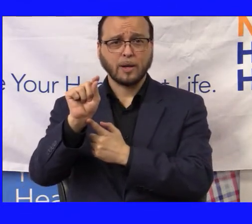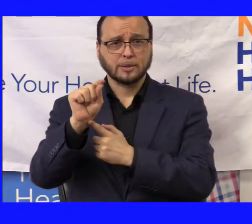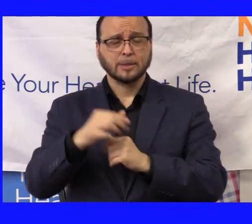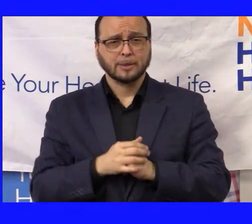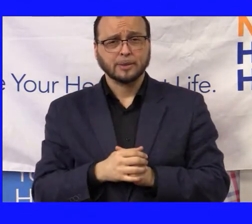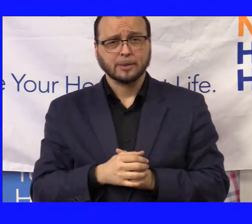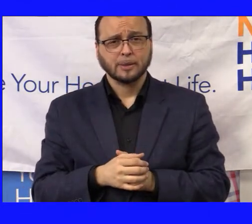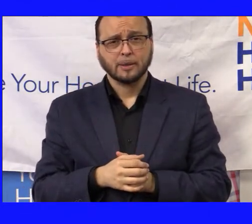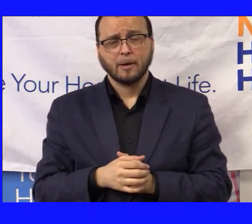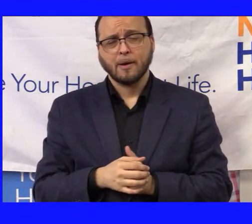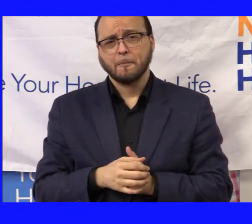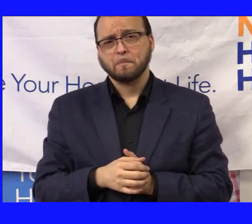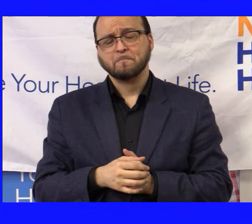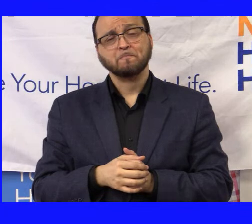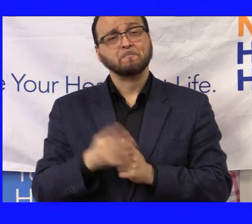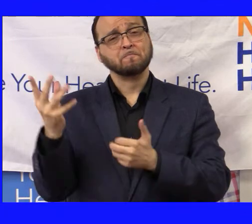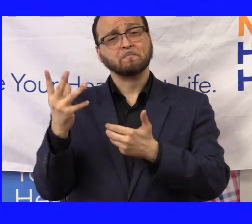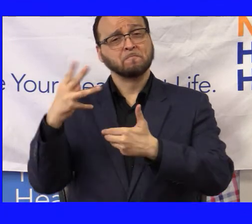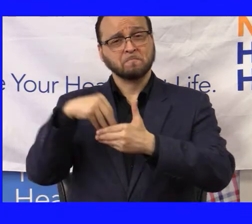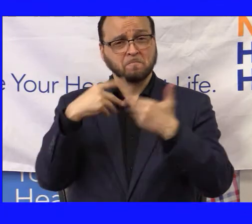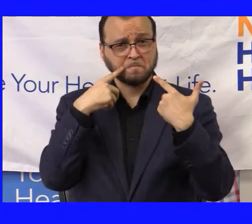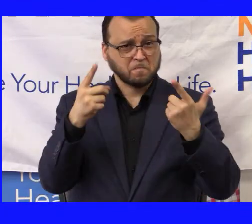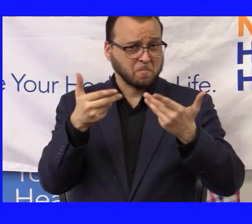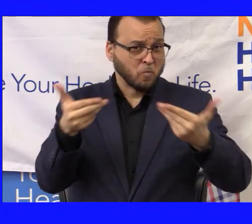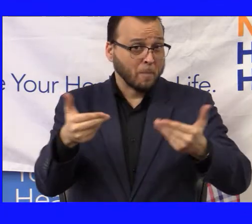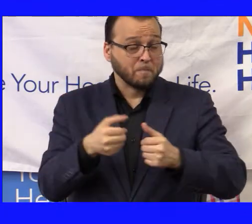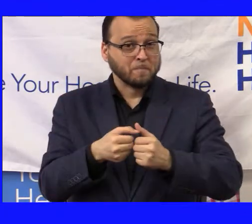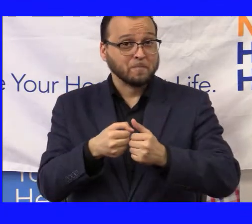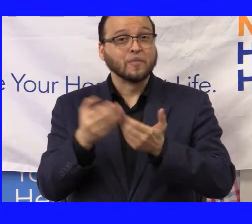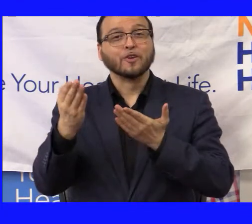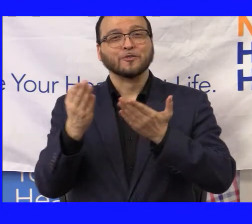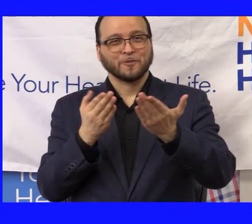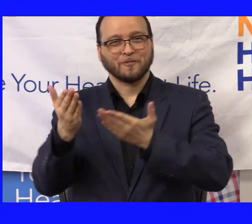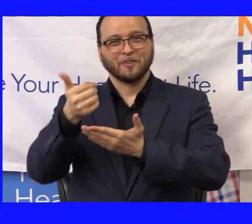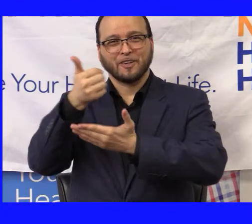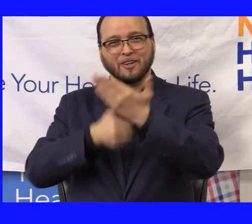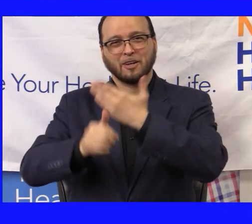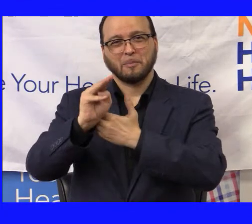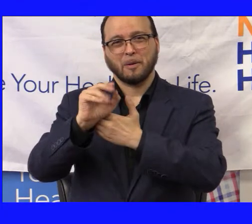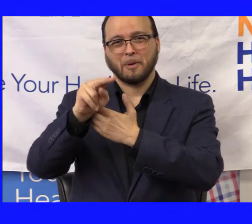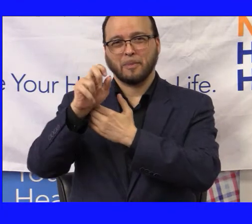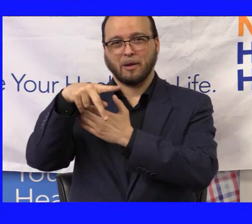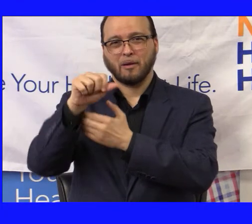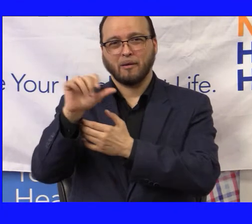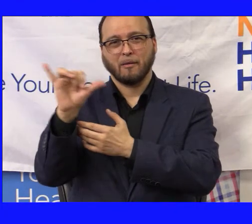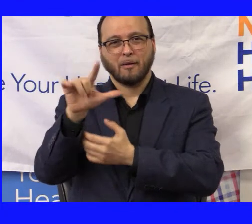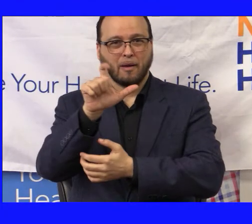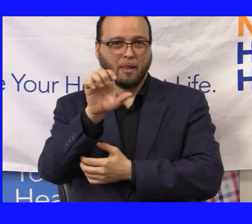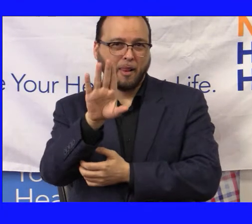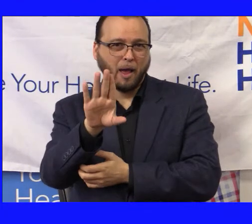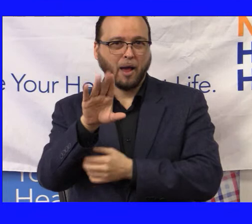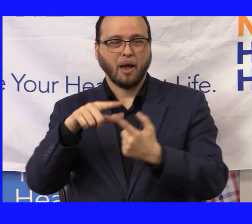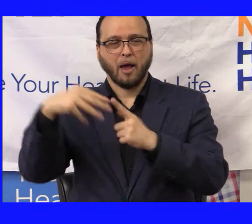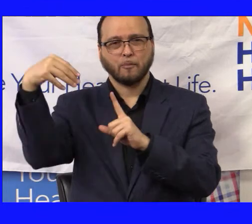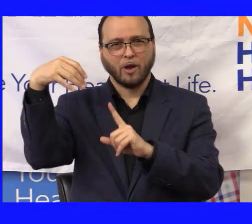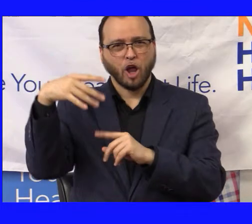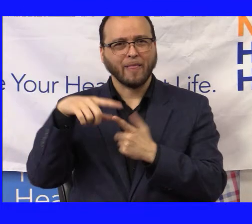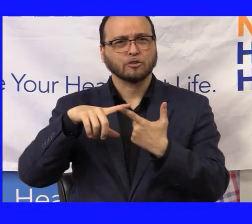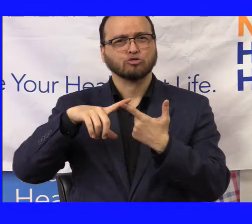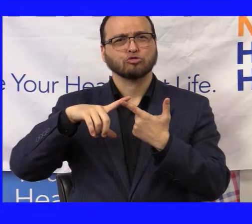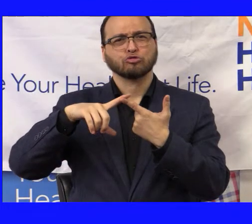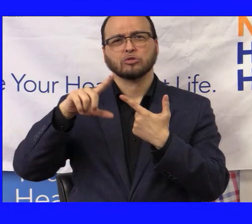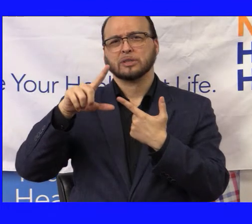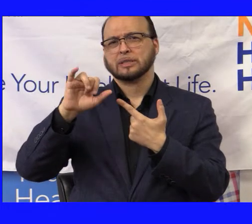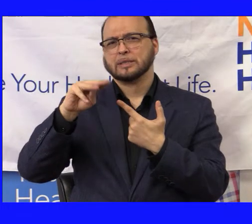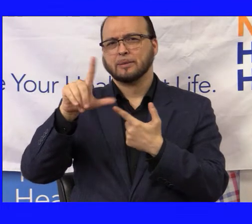2020. They include services that fall under MMPA, such as laboratory, radiology, the